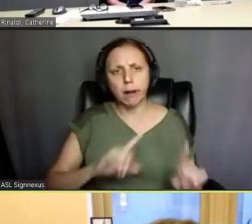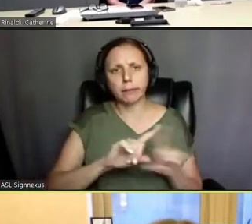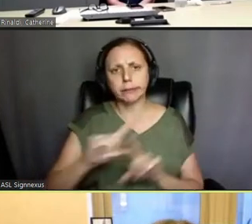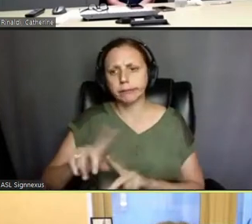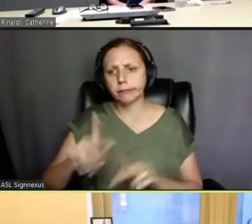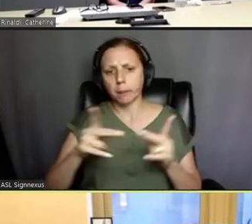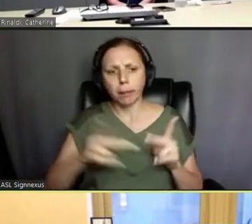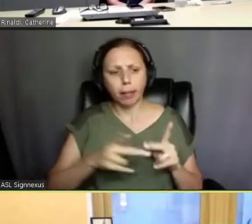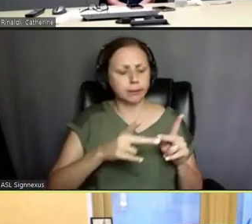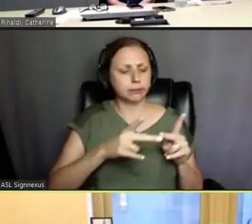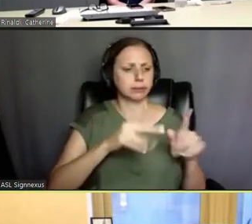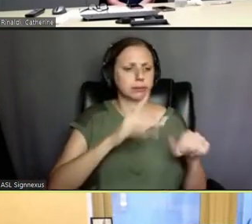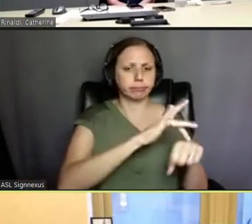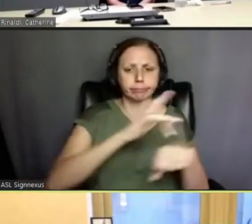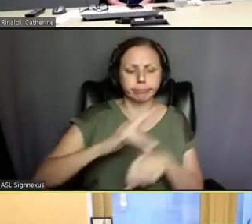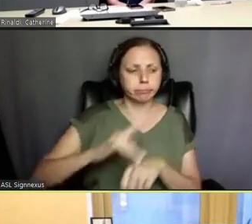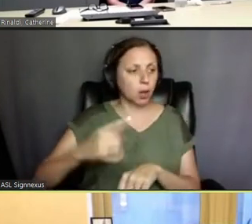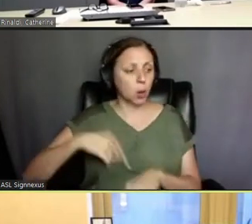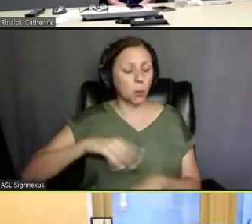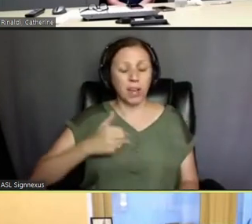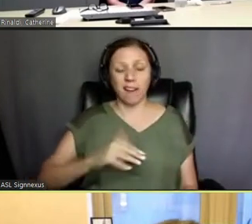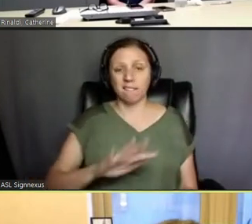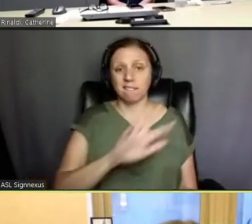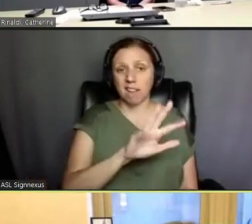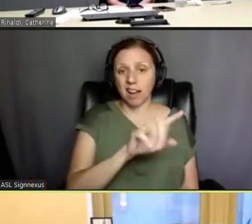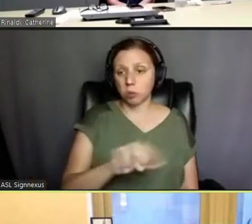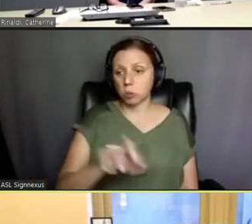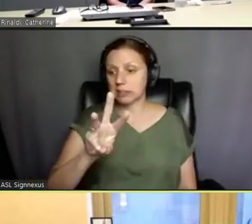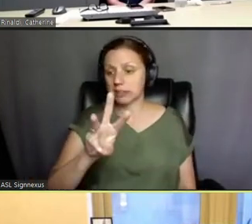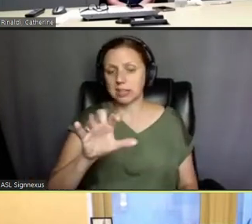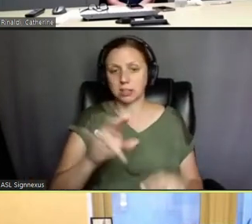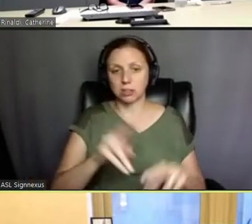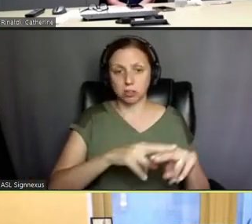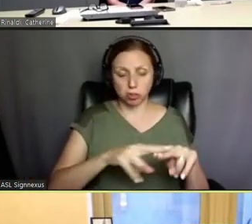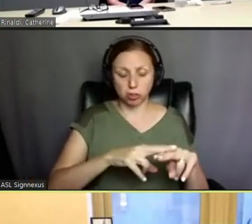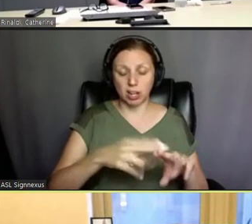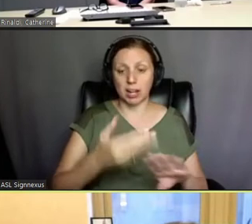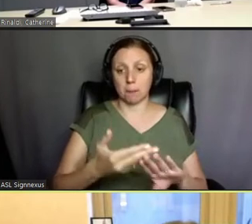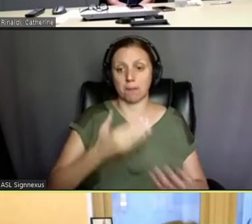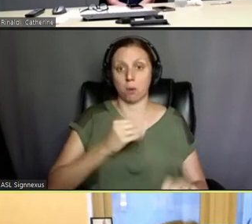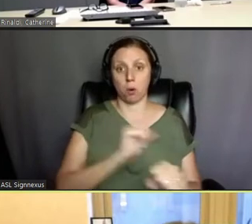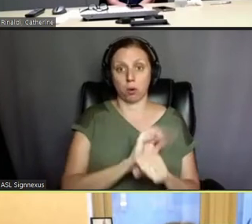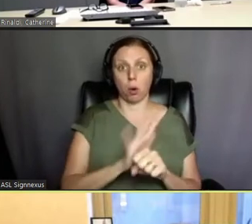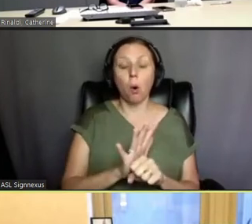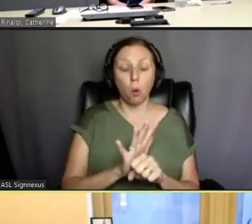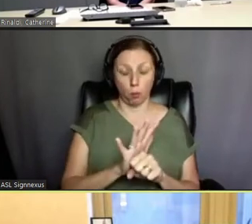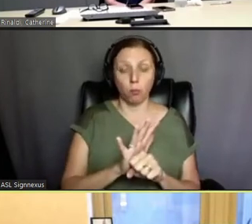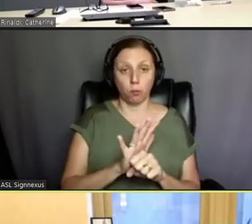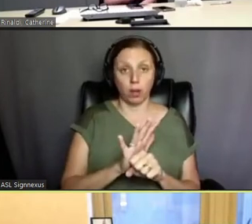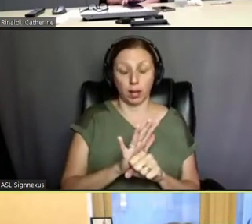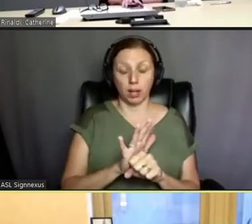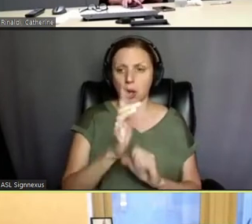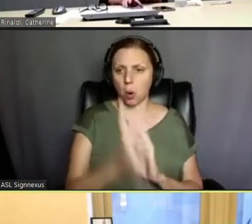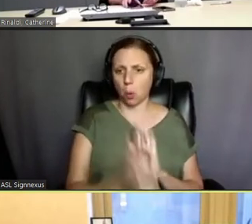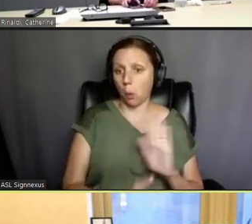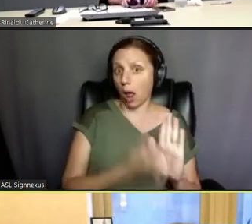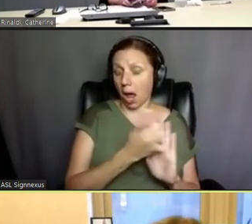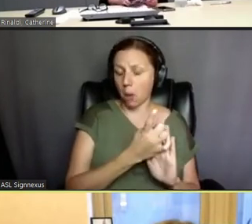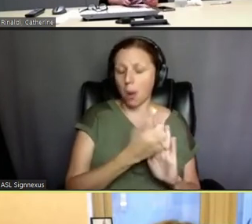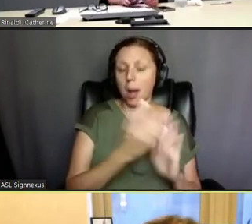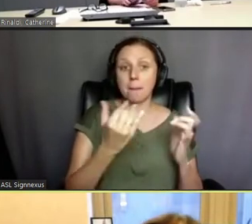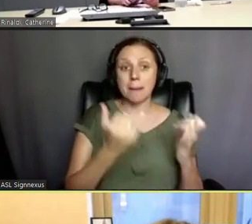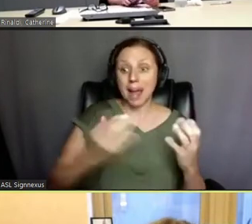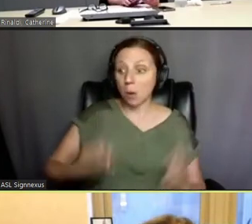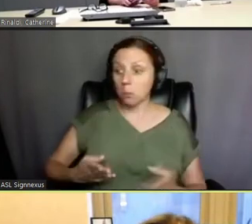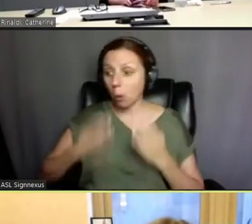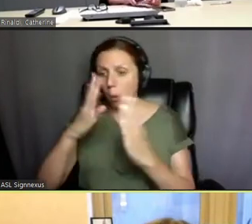We've gone from 5 to 6 trains to Penn Station pre-COVID, an hour, to a proposal that